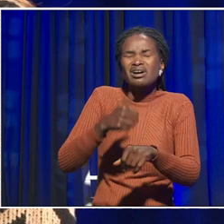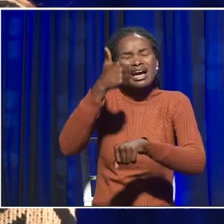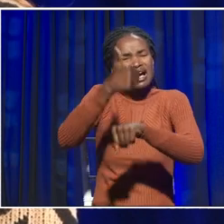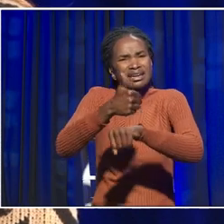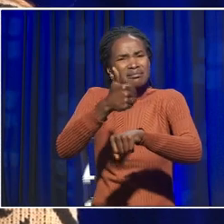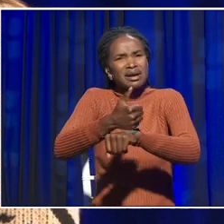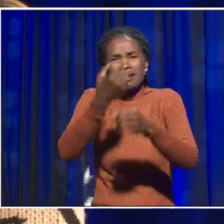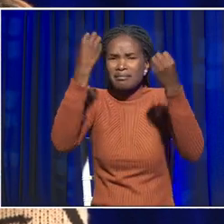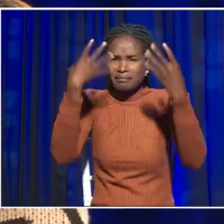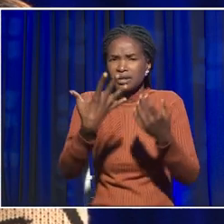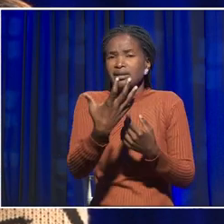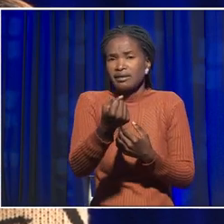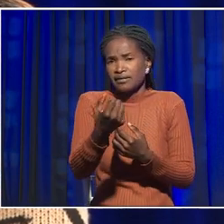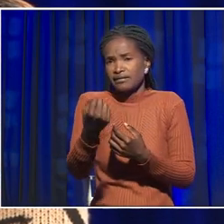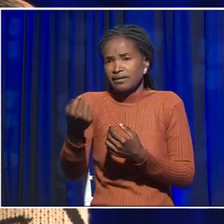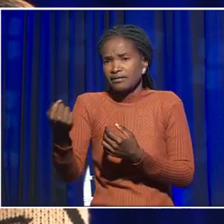not familiar